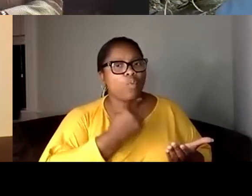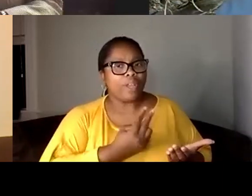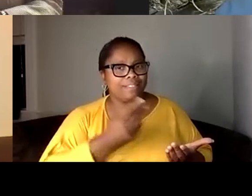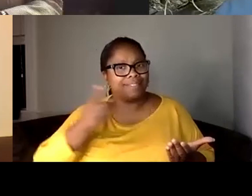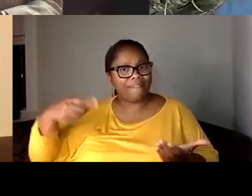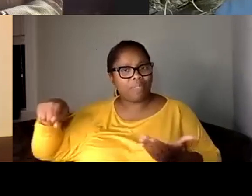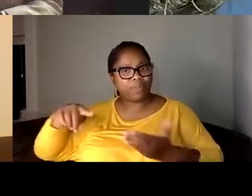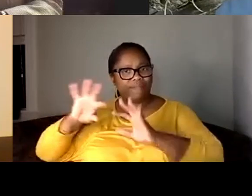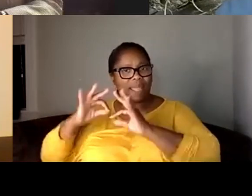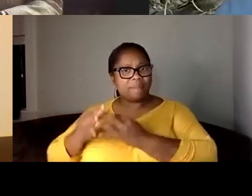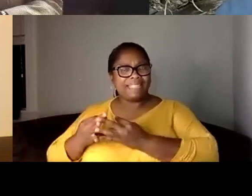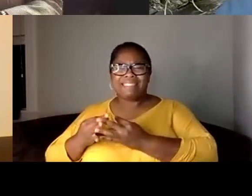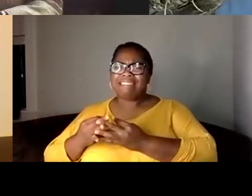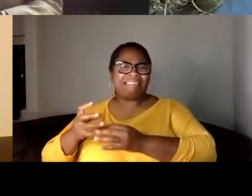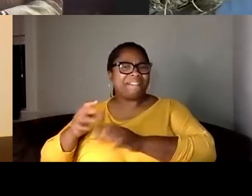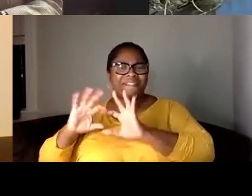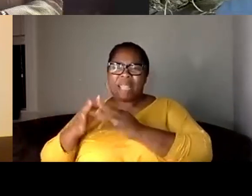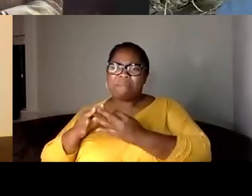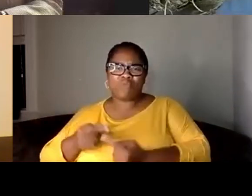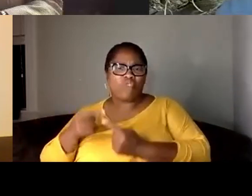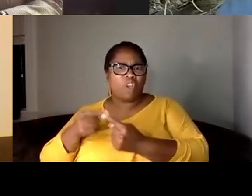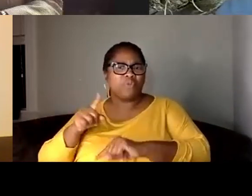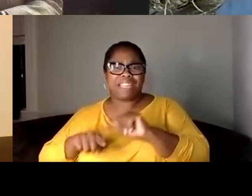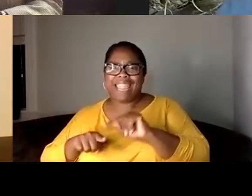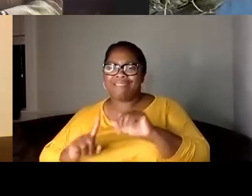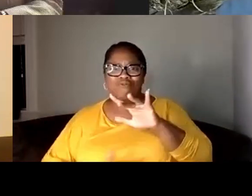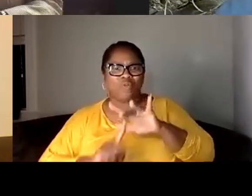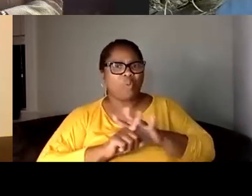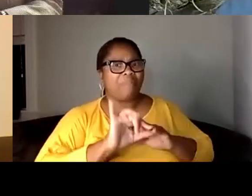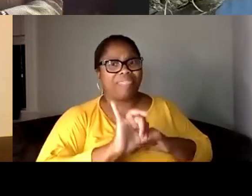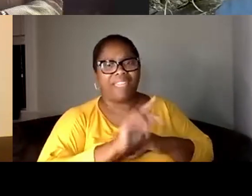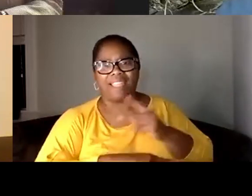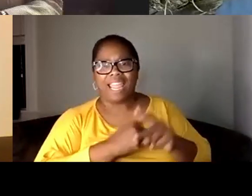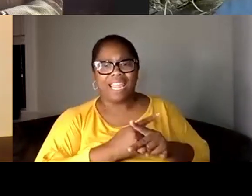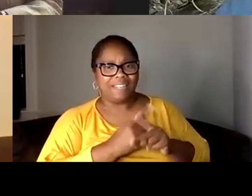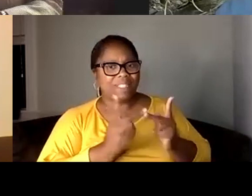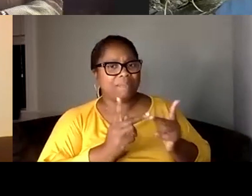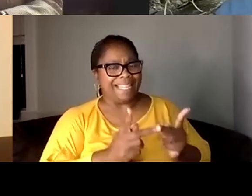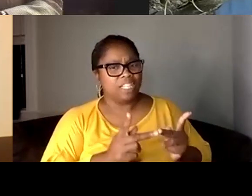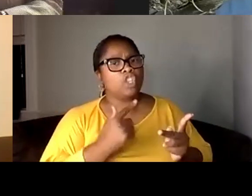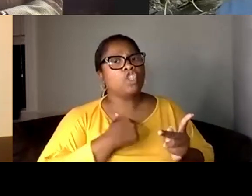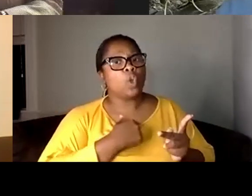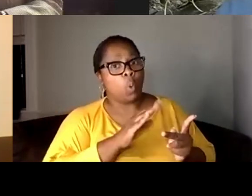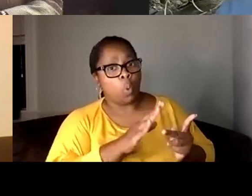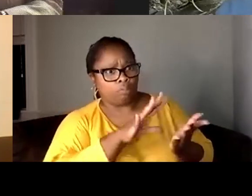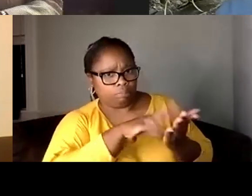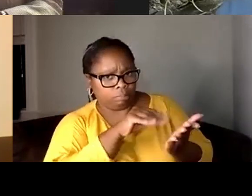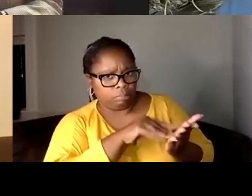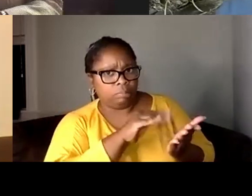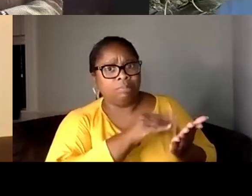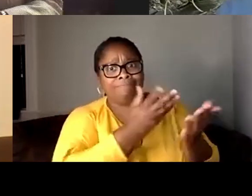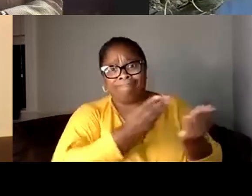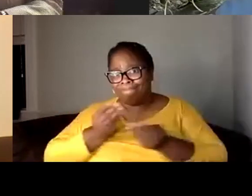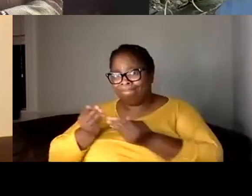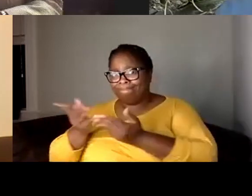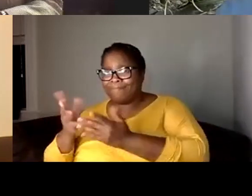for families to be in those spaces. So we always take things back to the families and get their input, and then we represent